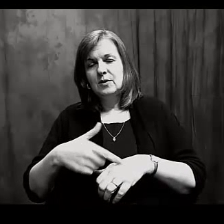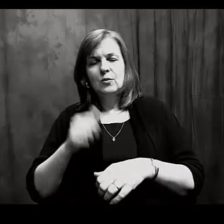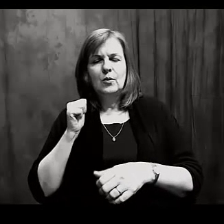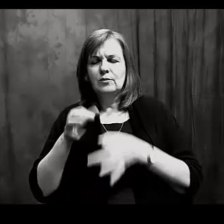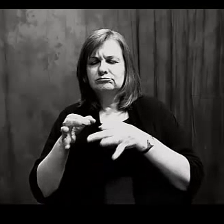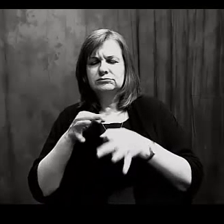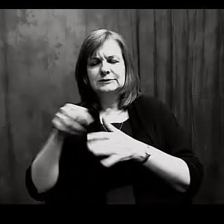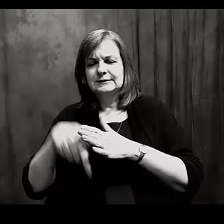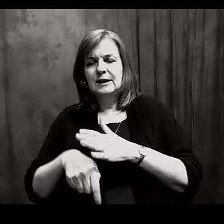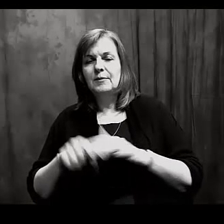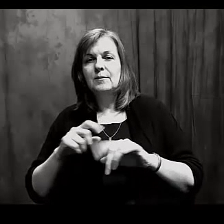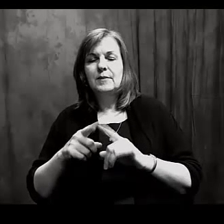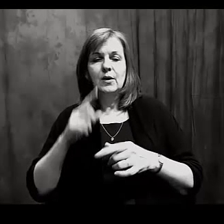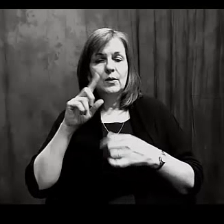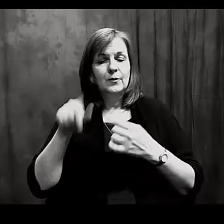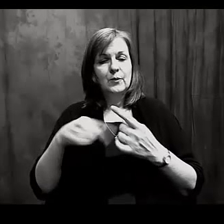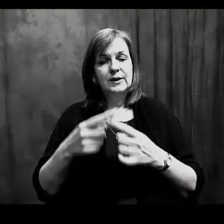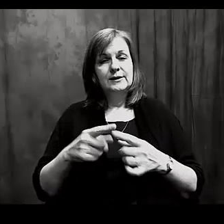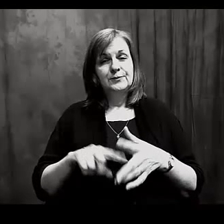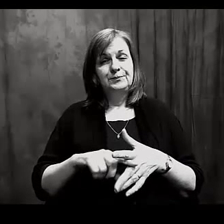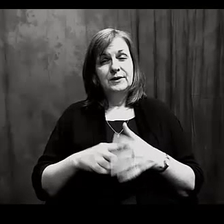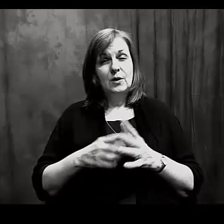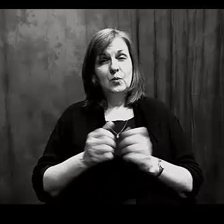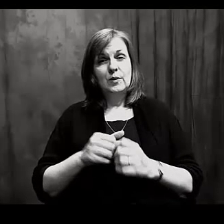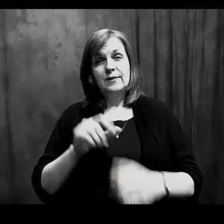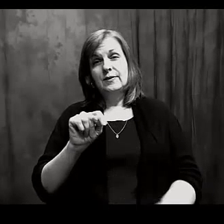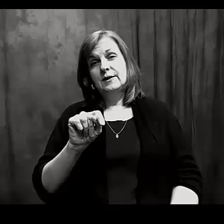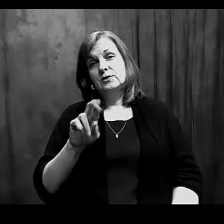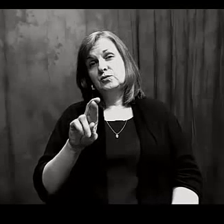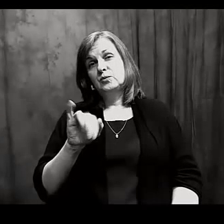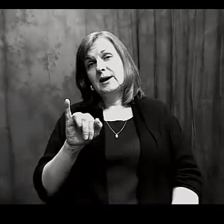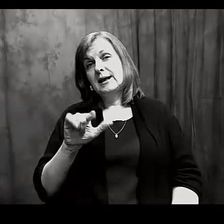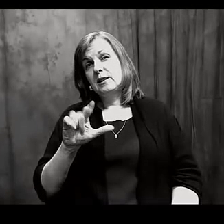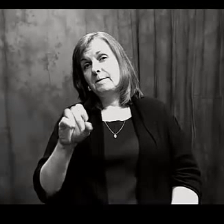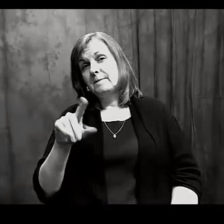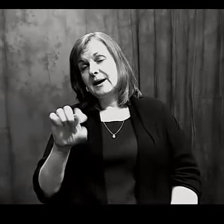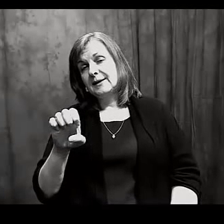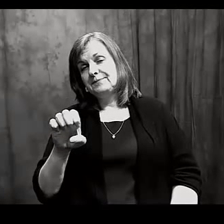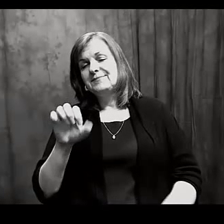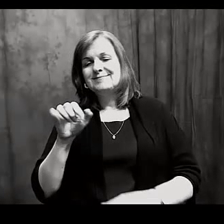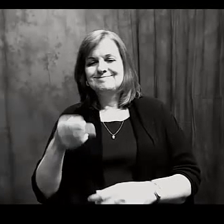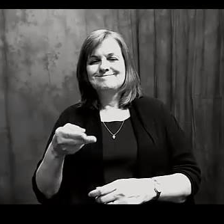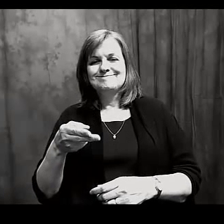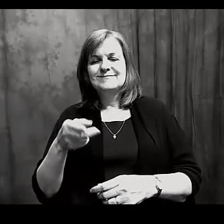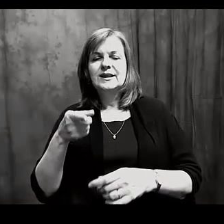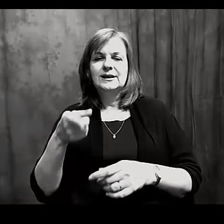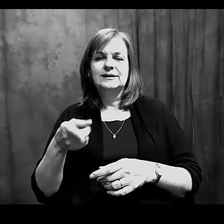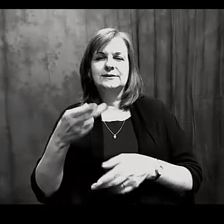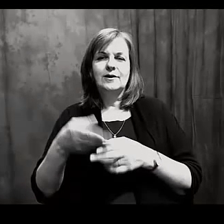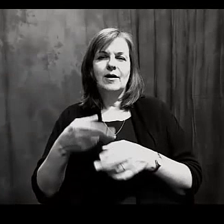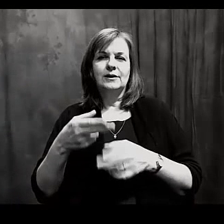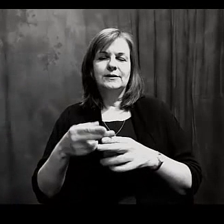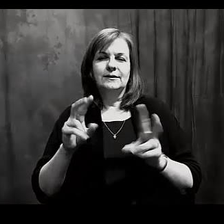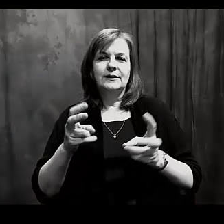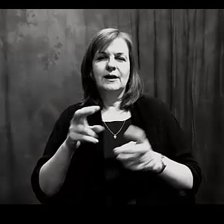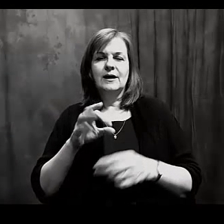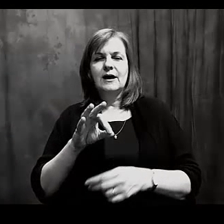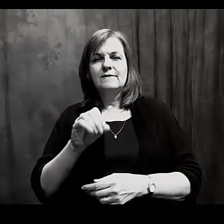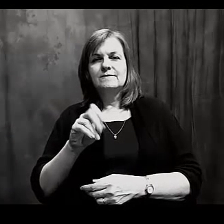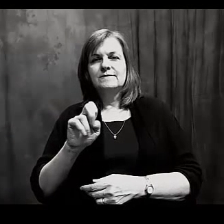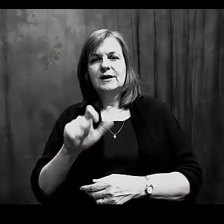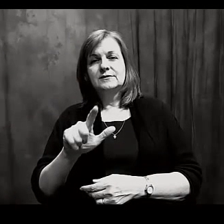great depth, but what we look at with the trilobite is a key example of a fossil record